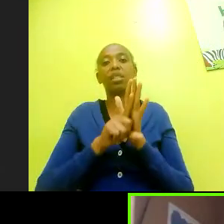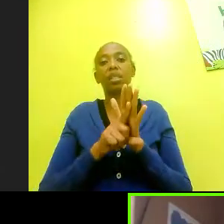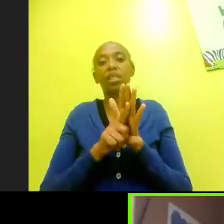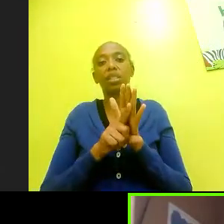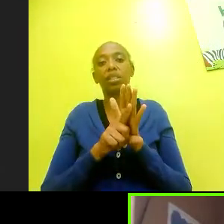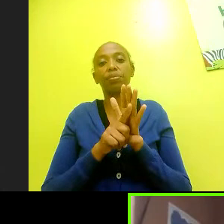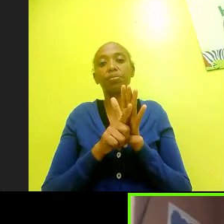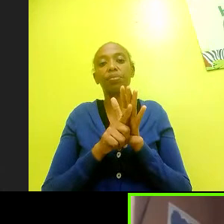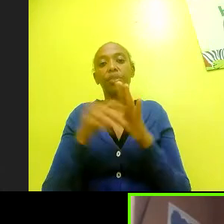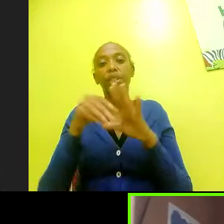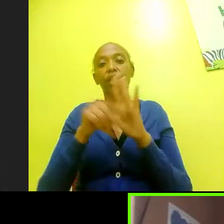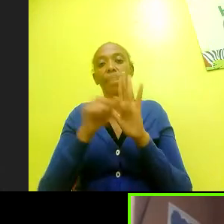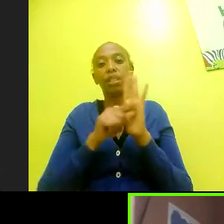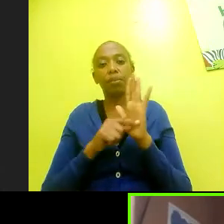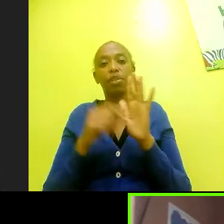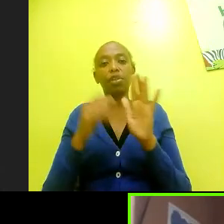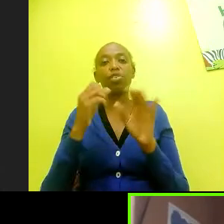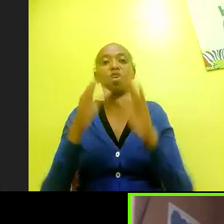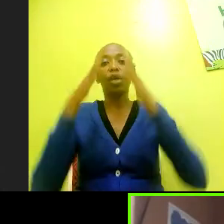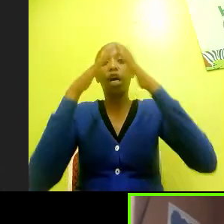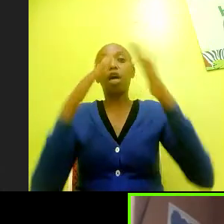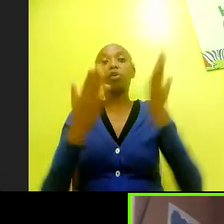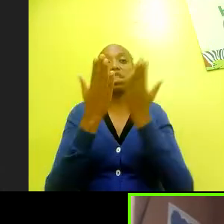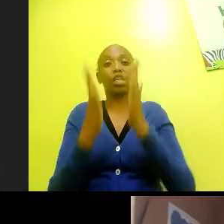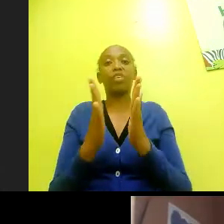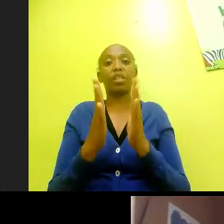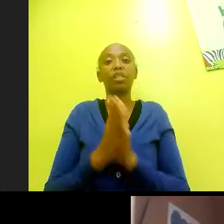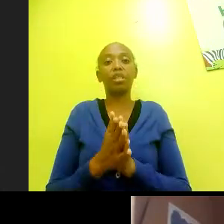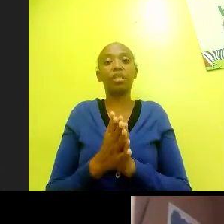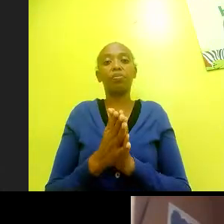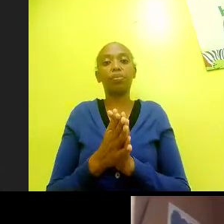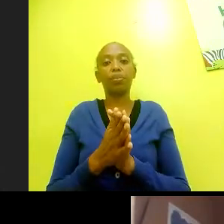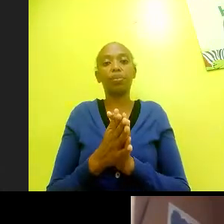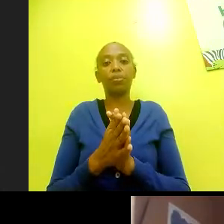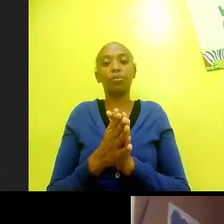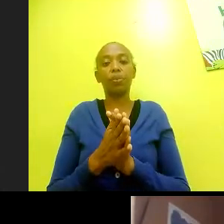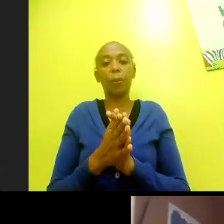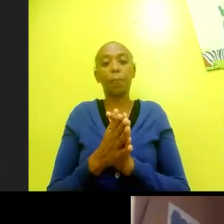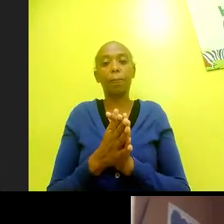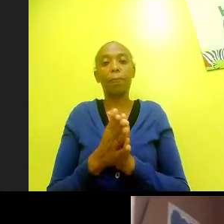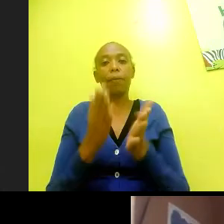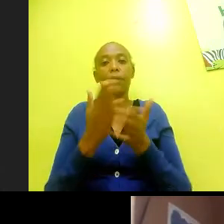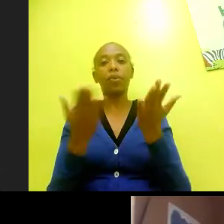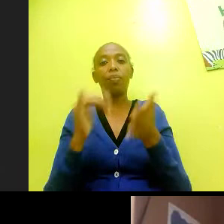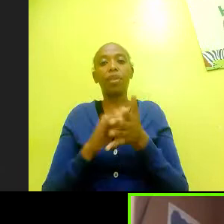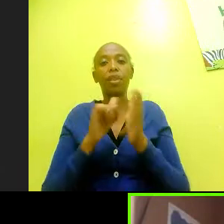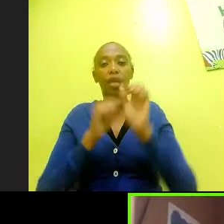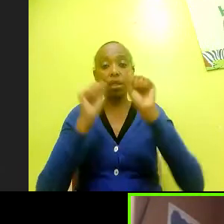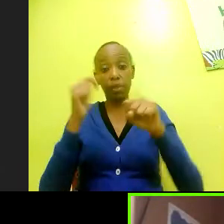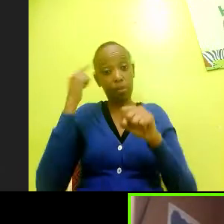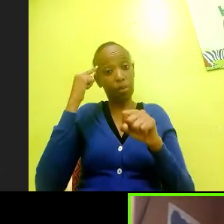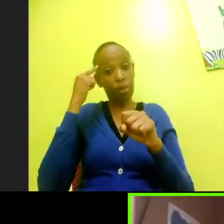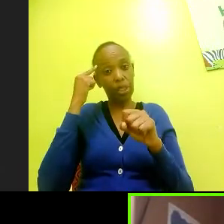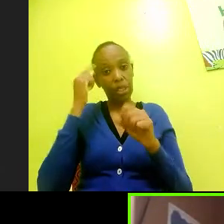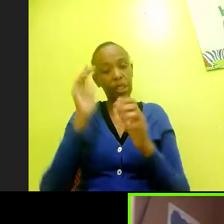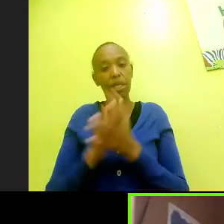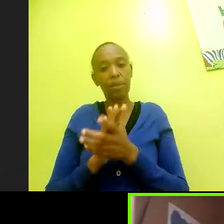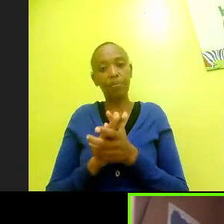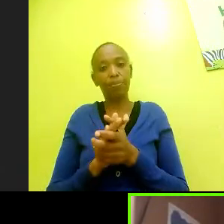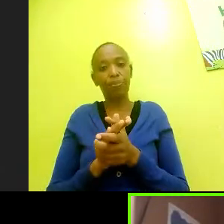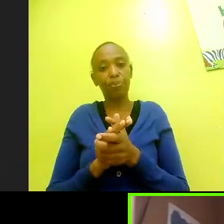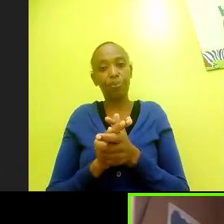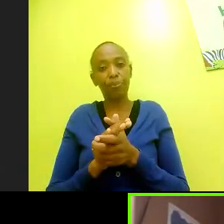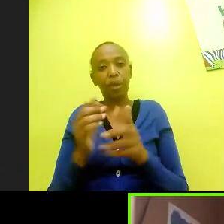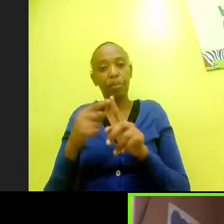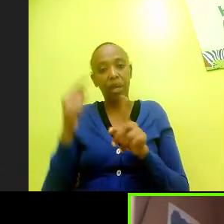In terms of domestic workers, it's something to consider, although I think it